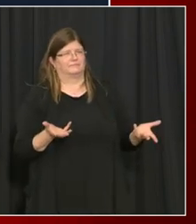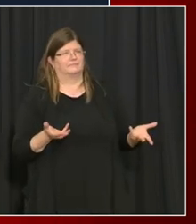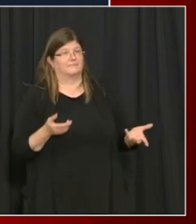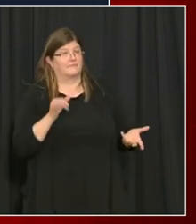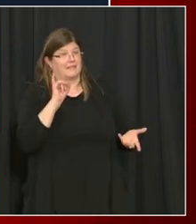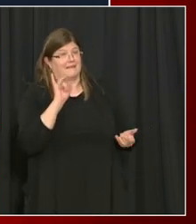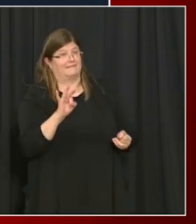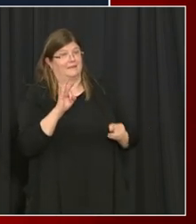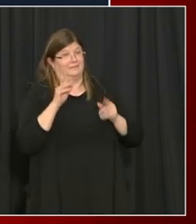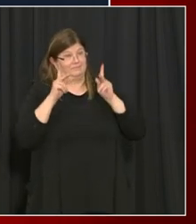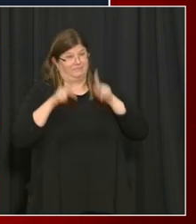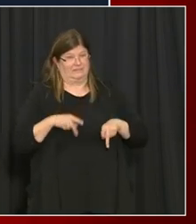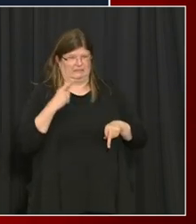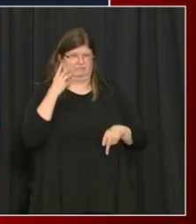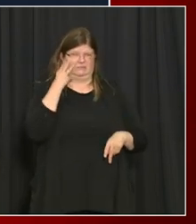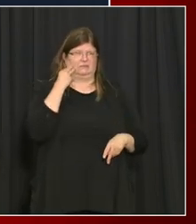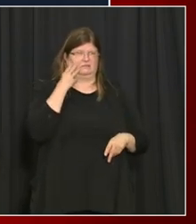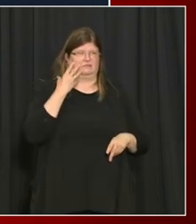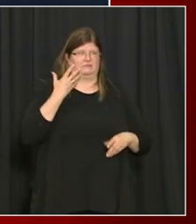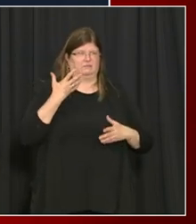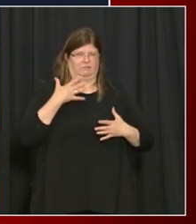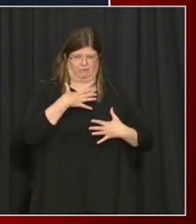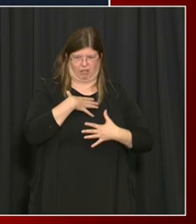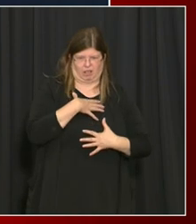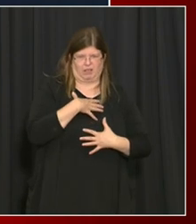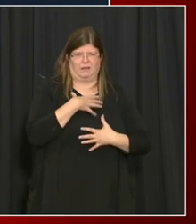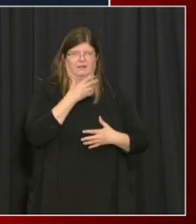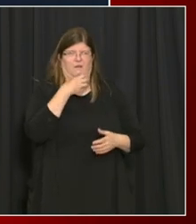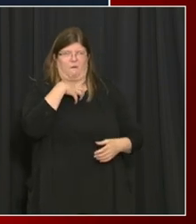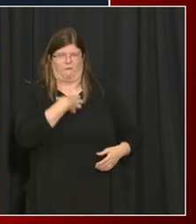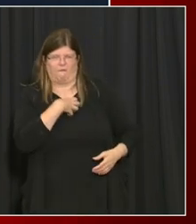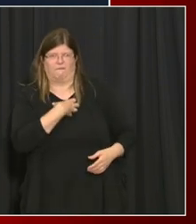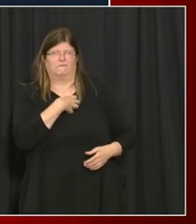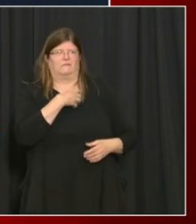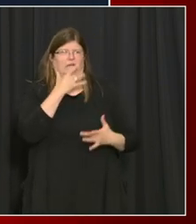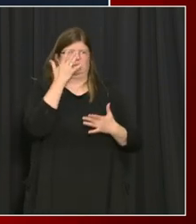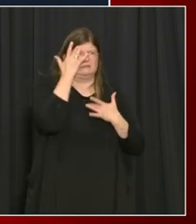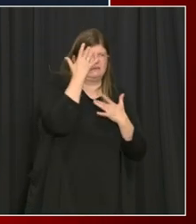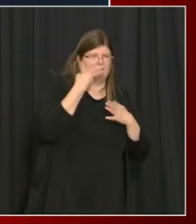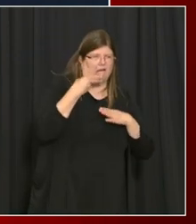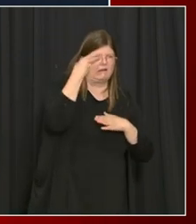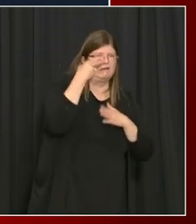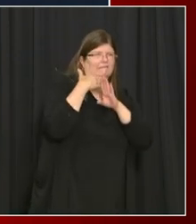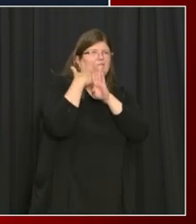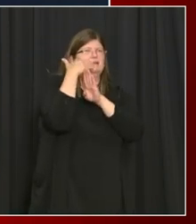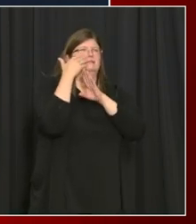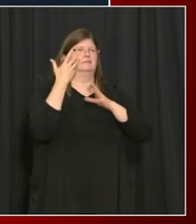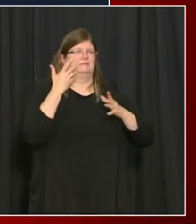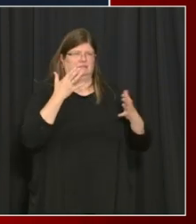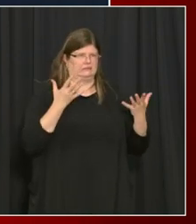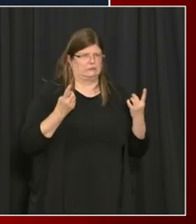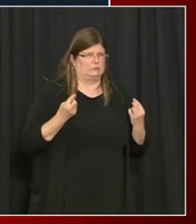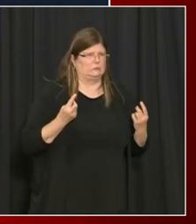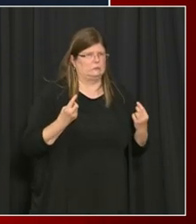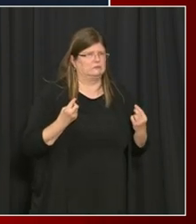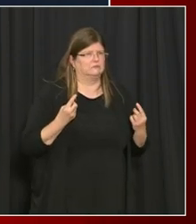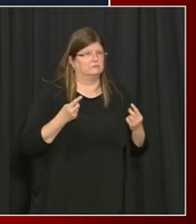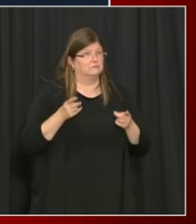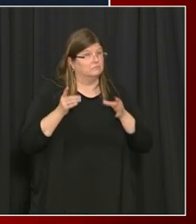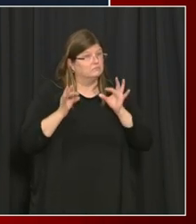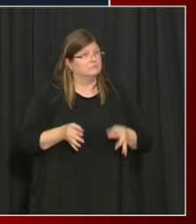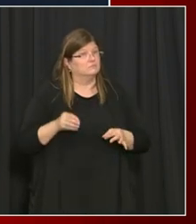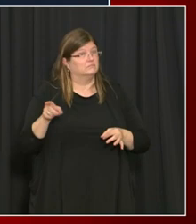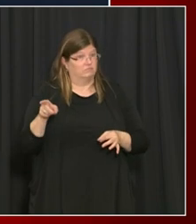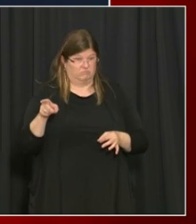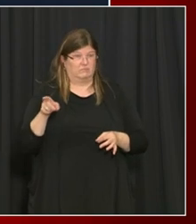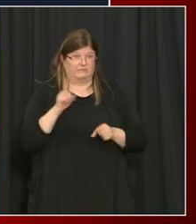symptoms. What date are you counting people who remain asymptomatic and people who you might not know? They might not